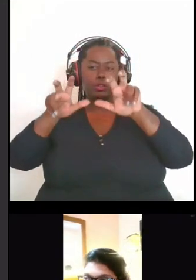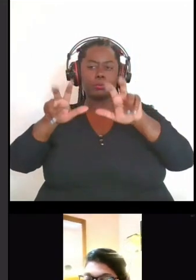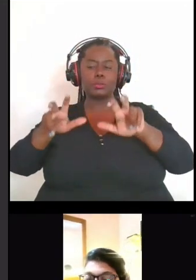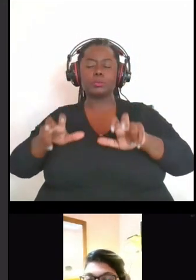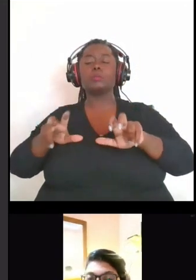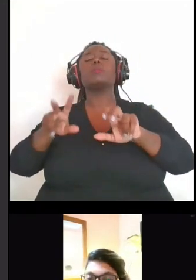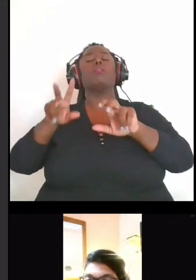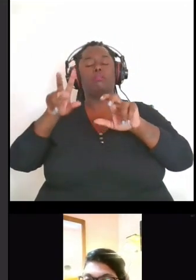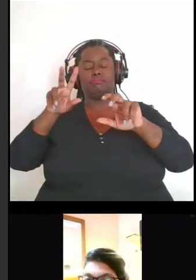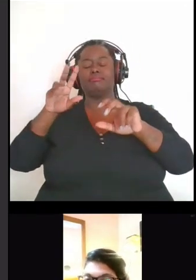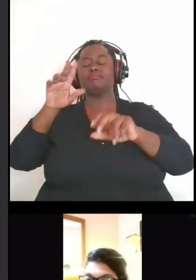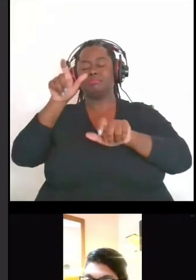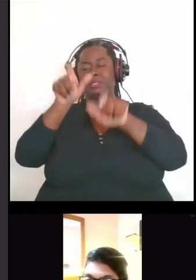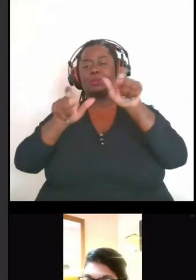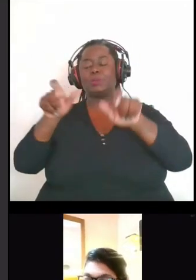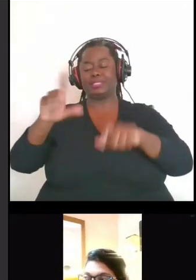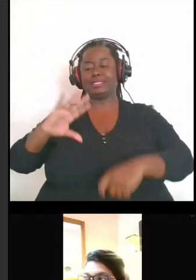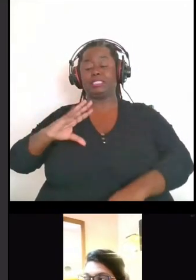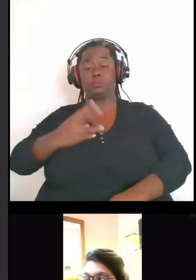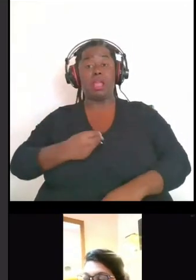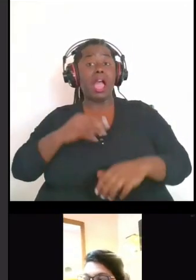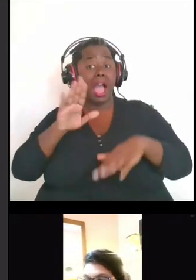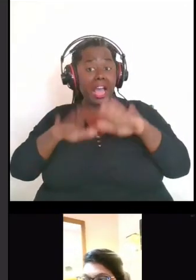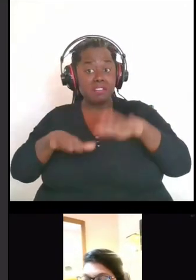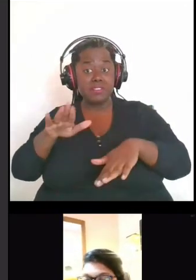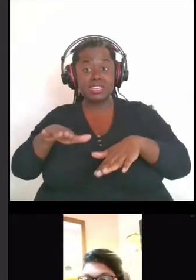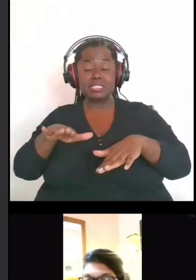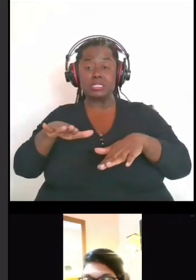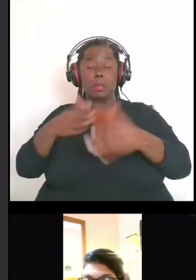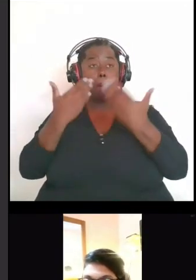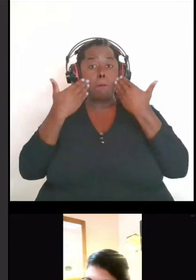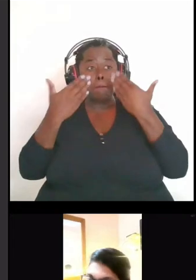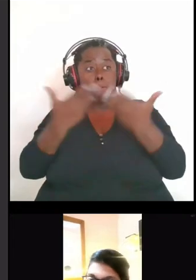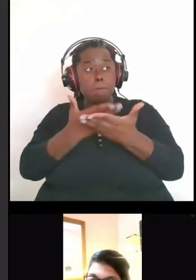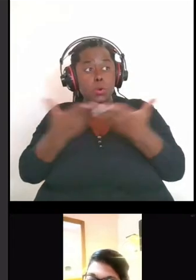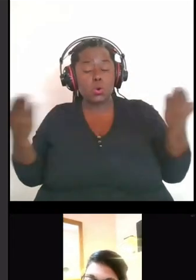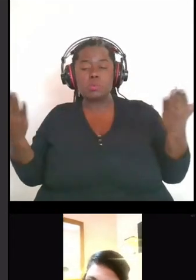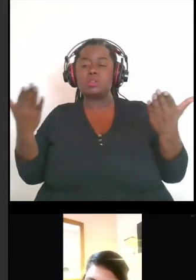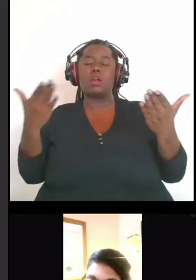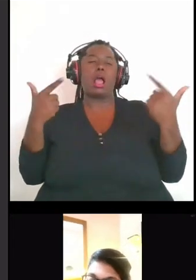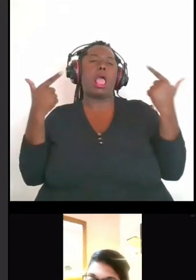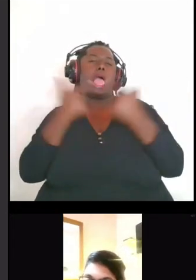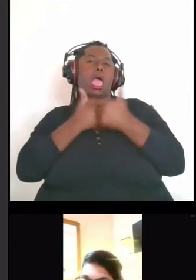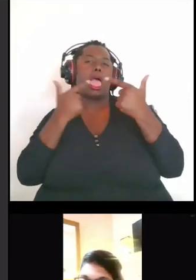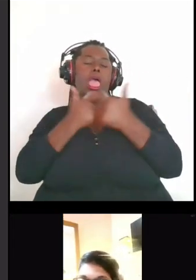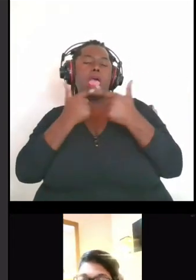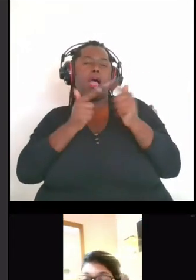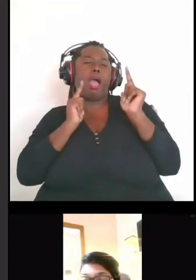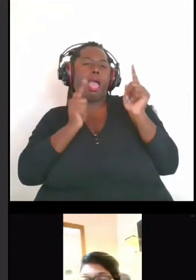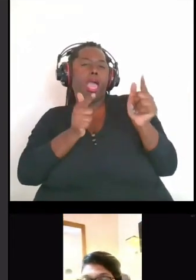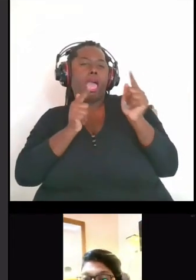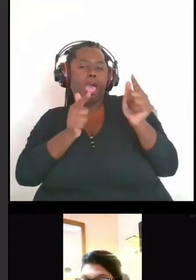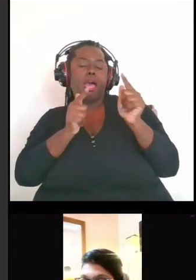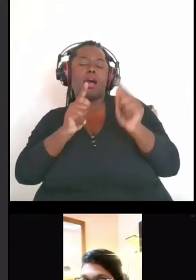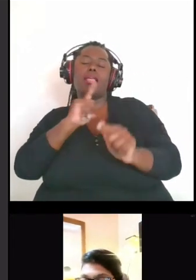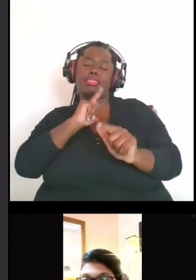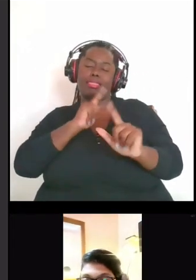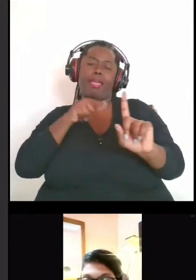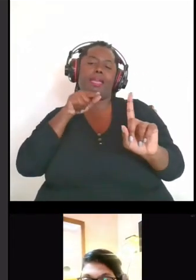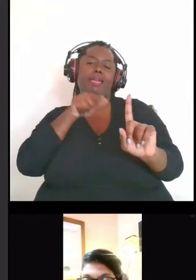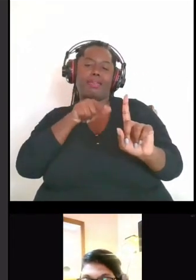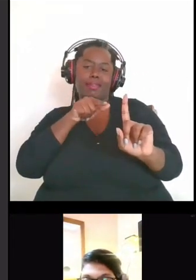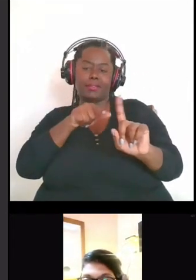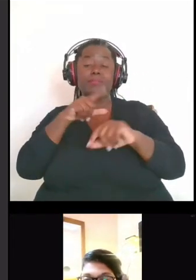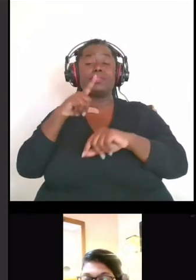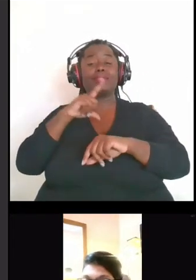documented as small animated gifs which we presented uh in India here for one of the exhibits I was not able to